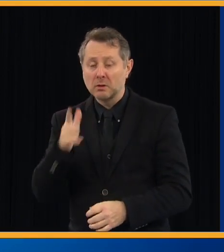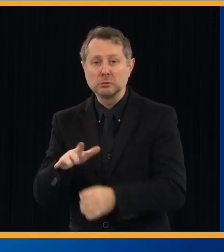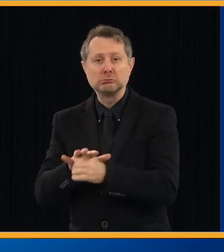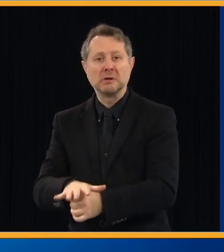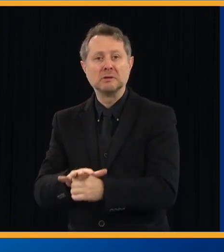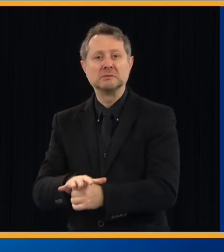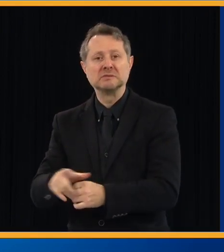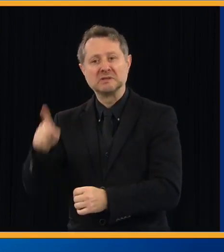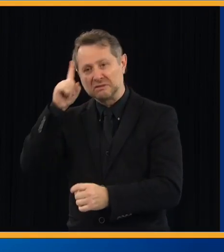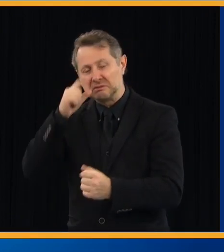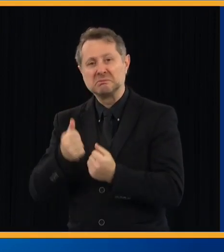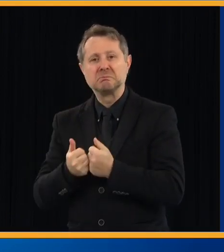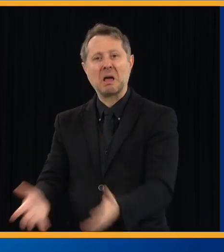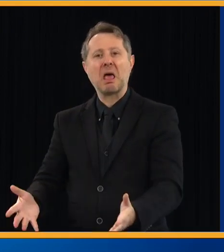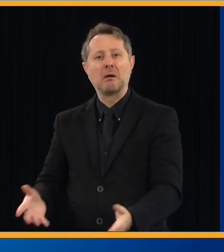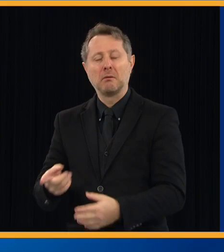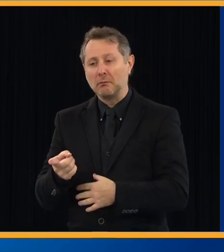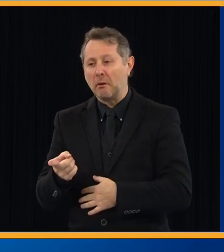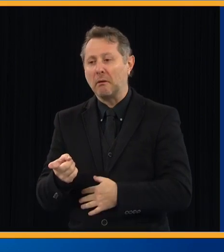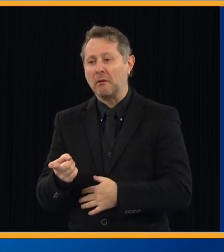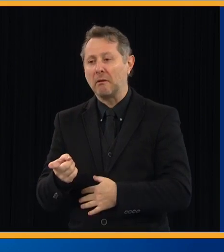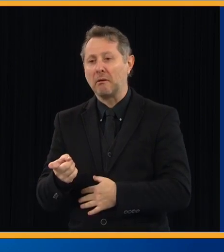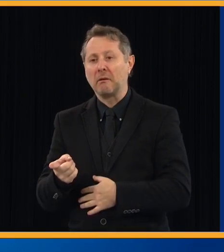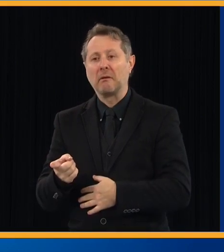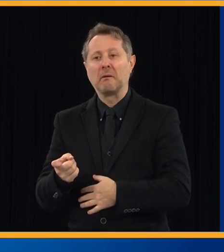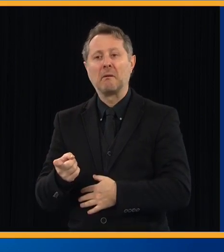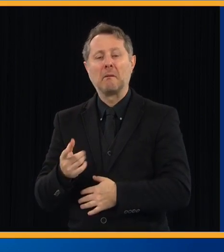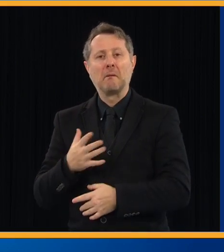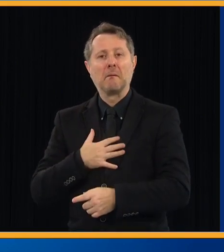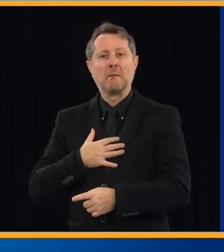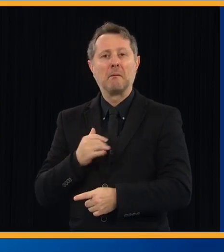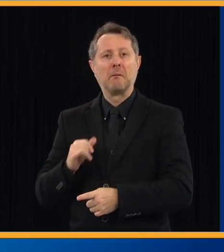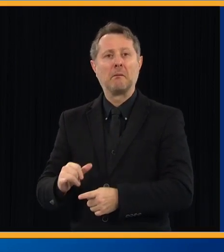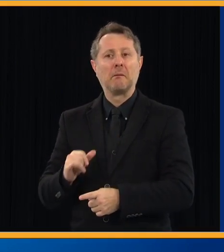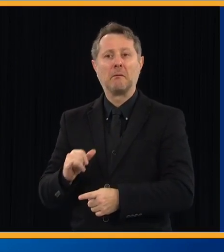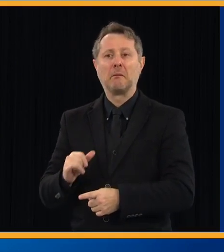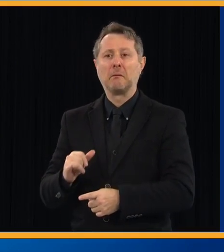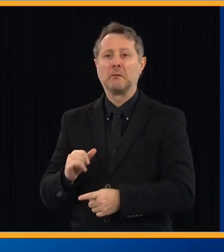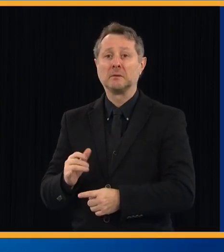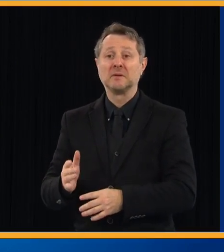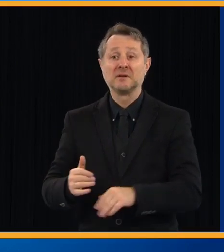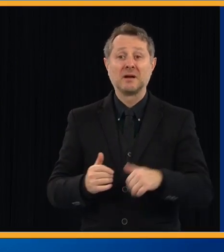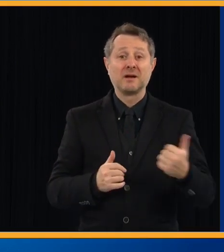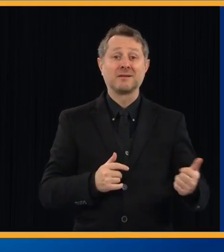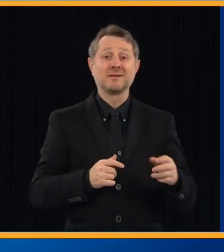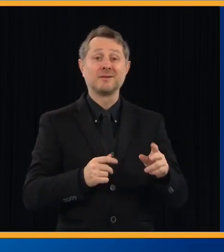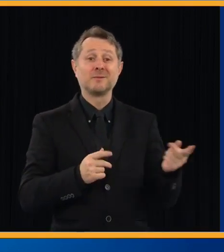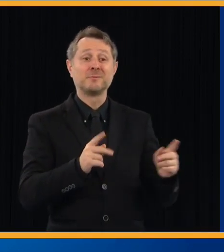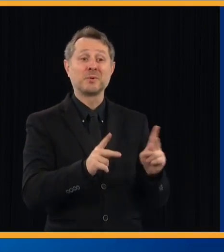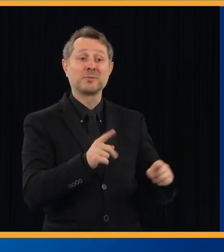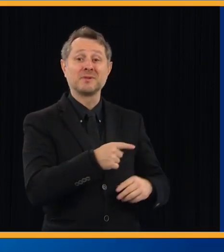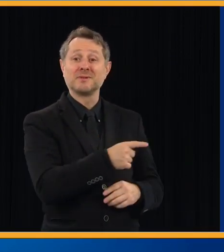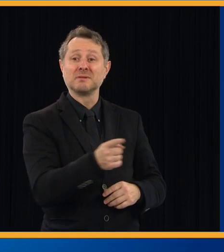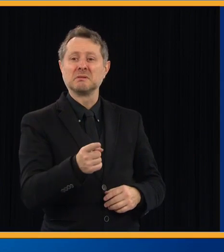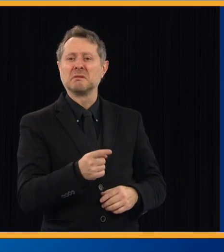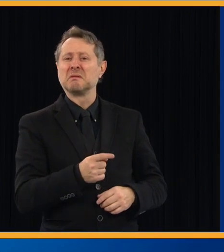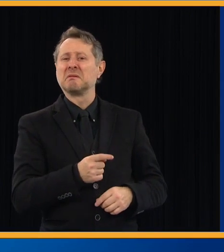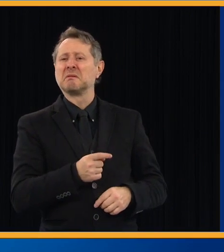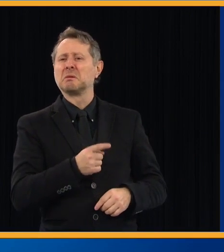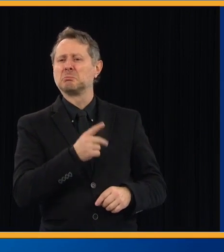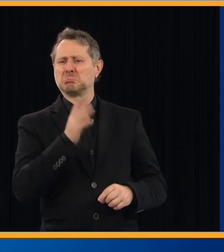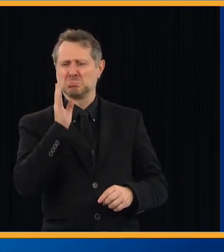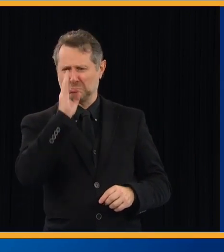just crumbled. They just crumbled. On the other hand, you see people who you didn't expect anything